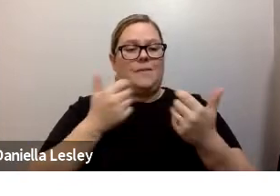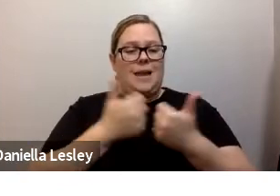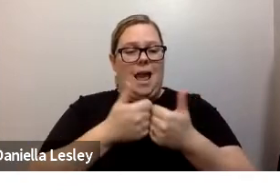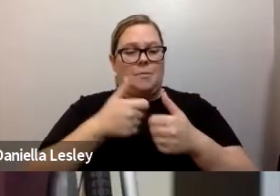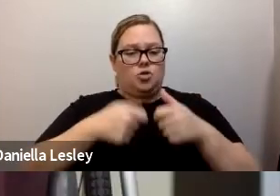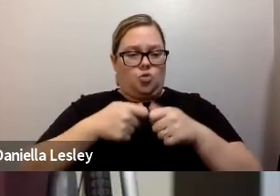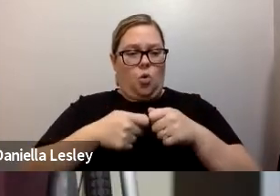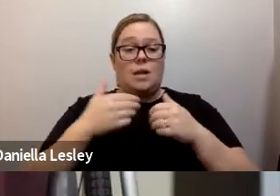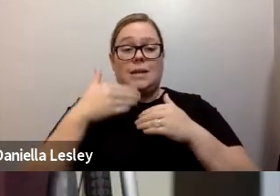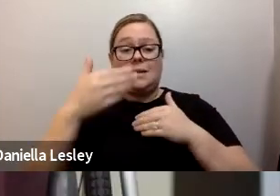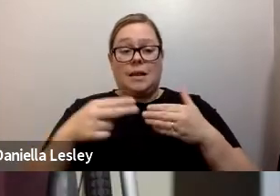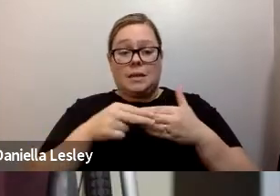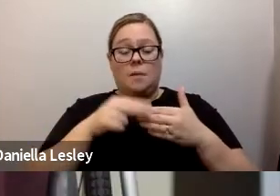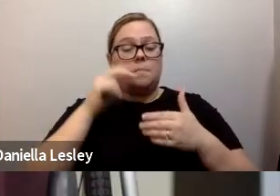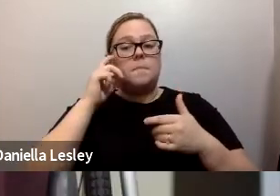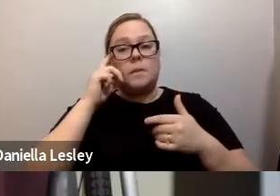Next slide, please.